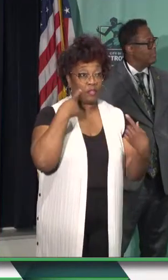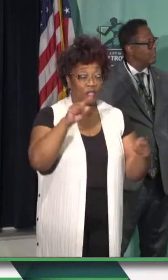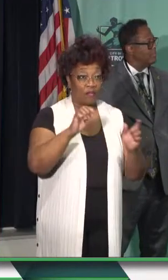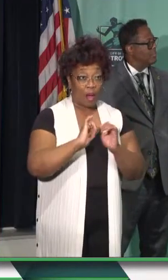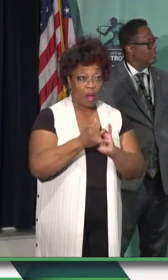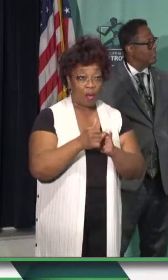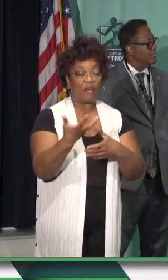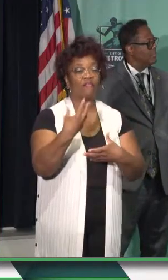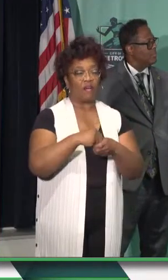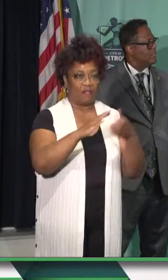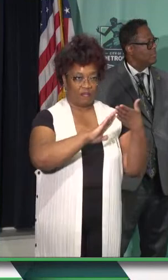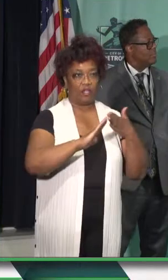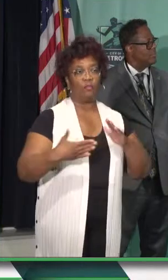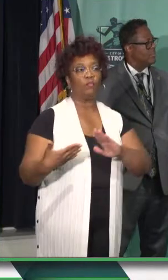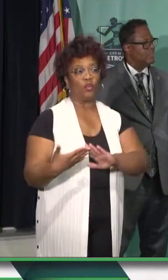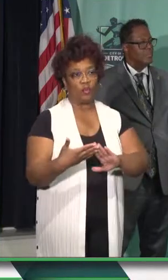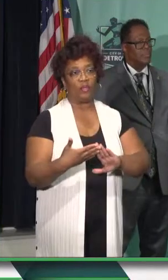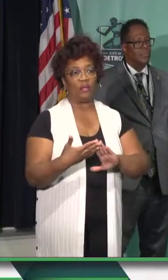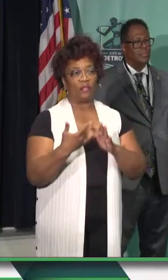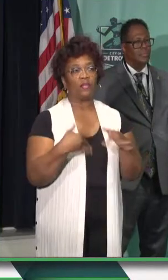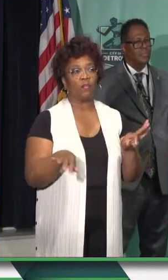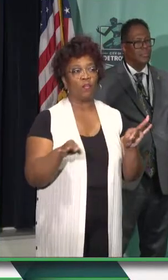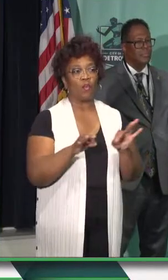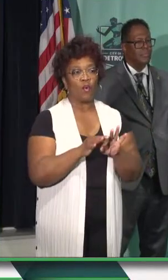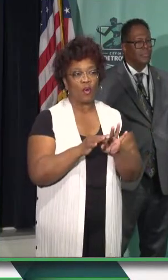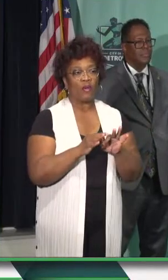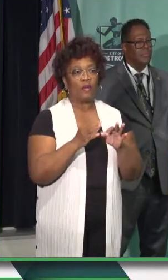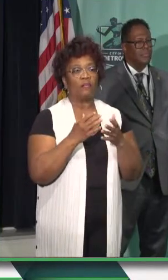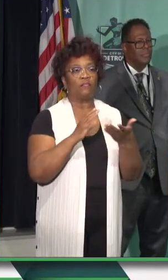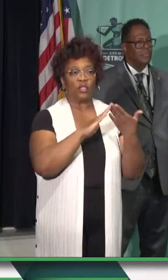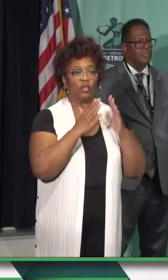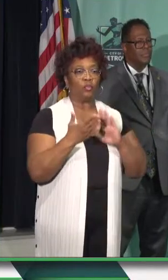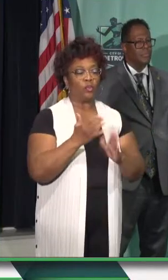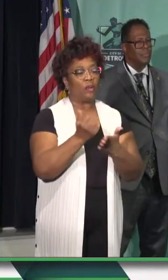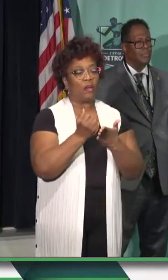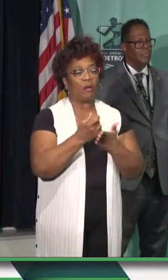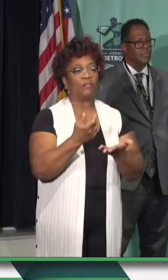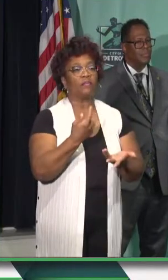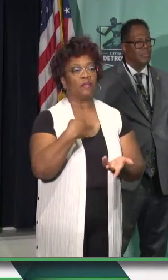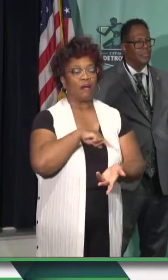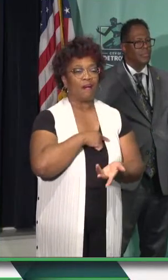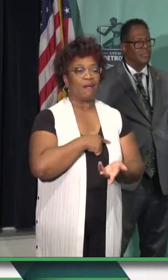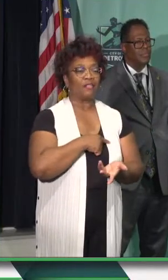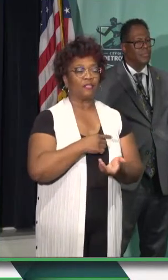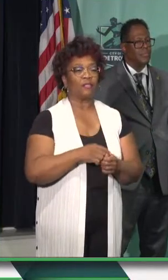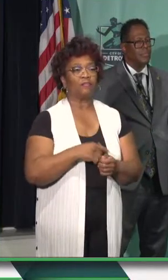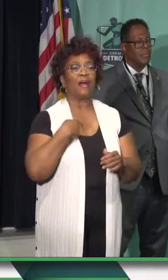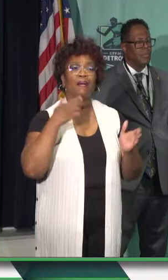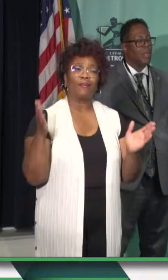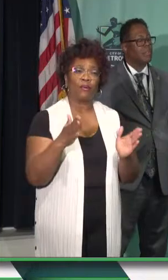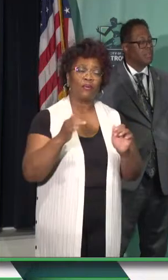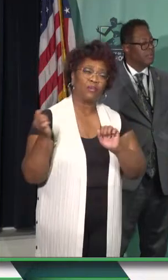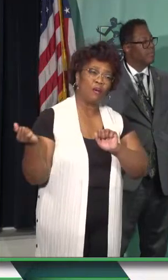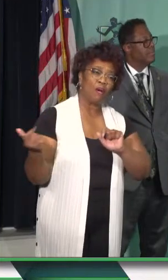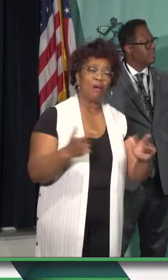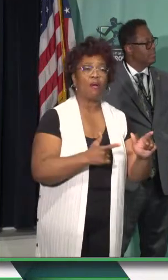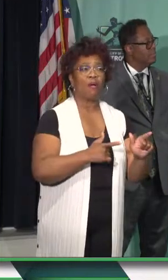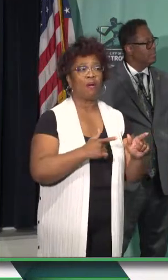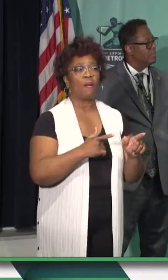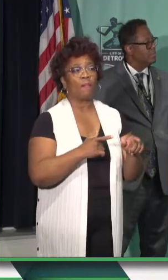community, and for information from the community. It's just another way for that to happen. So I encourage all of you to